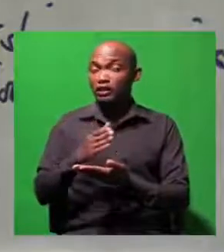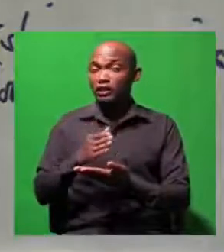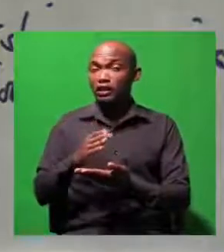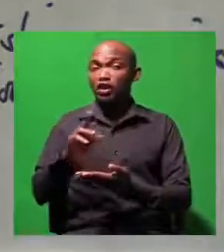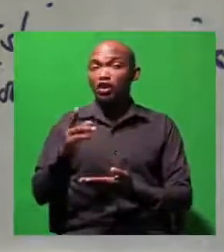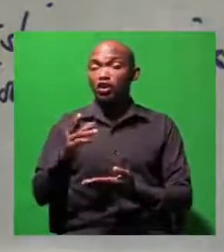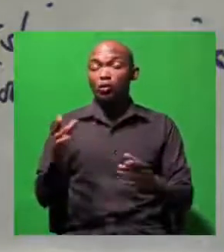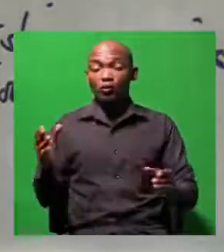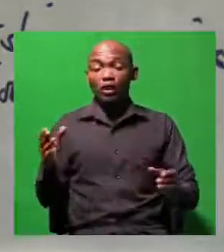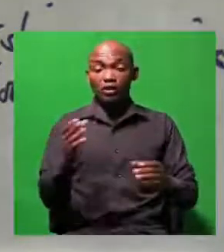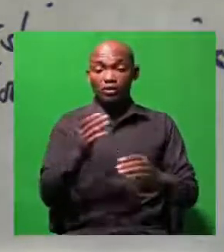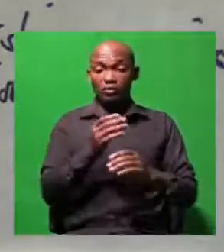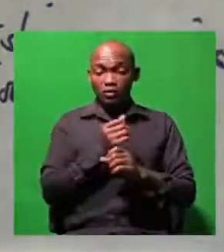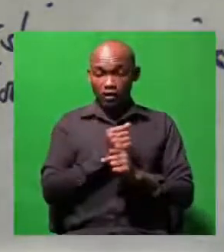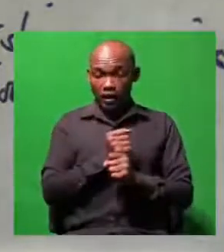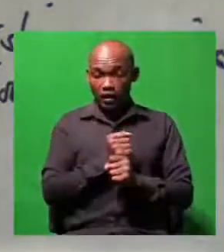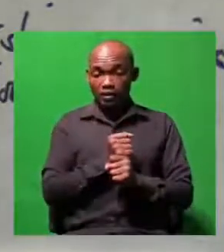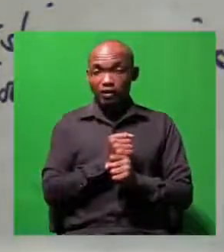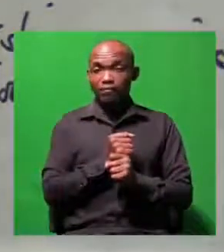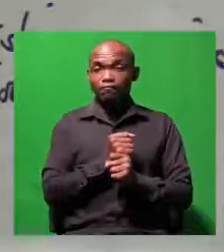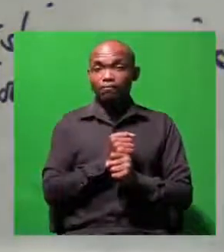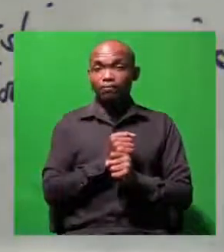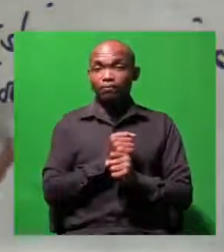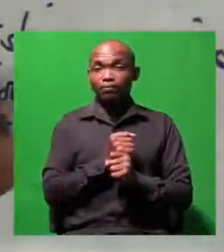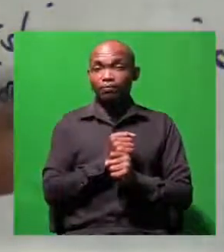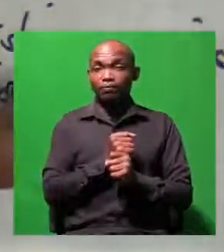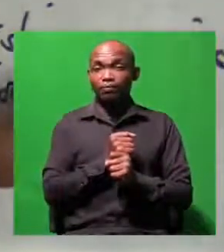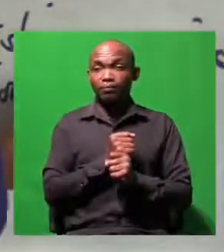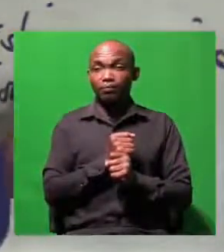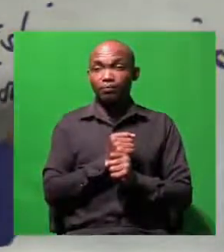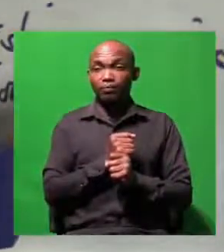were shared or were owned.